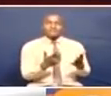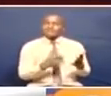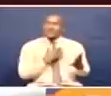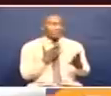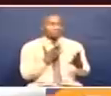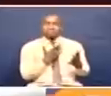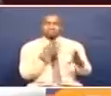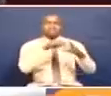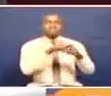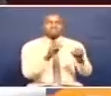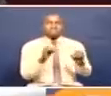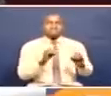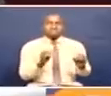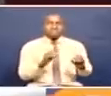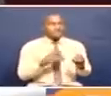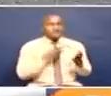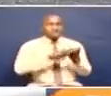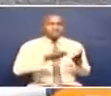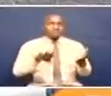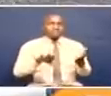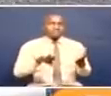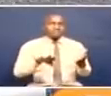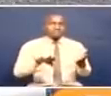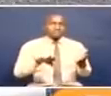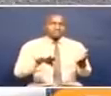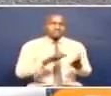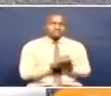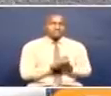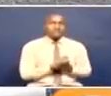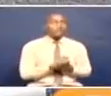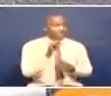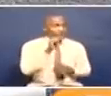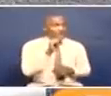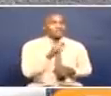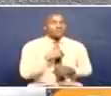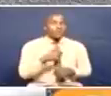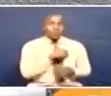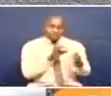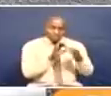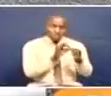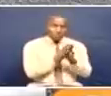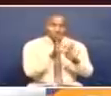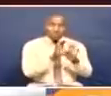Yes. They'll feel excluded. The constitution. And yes, we have fidelity to our constitution.